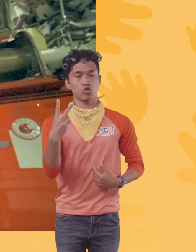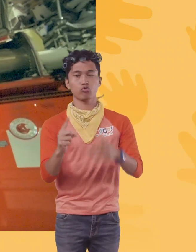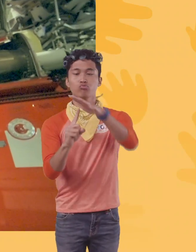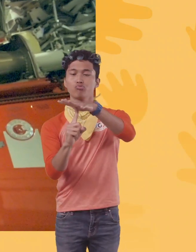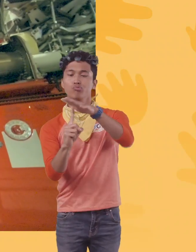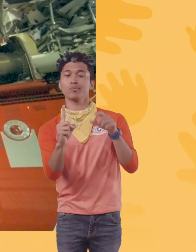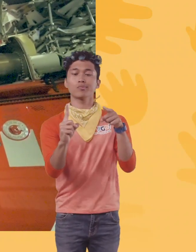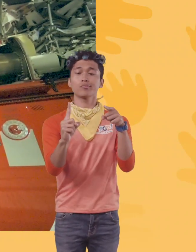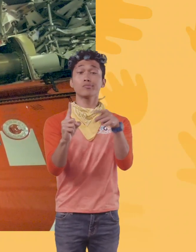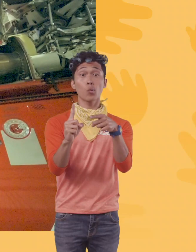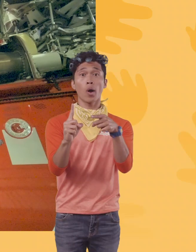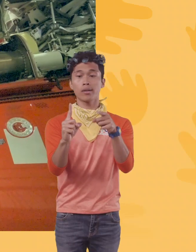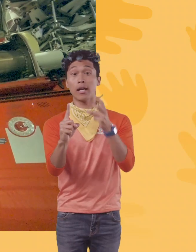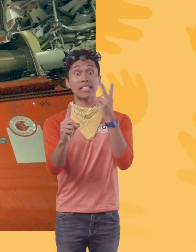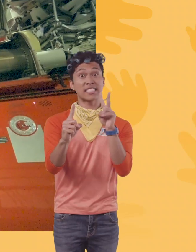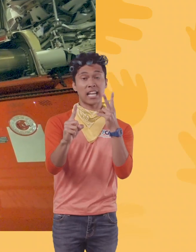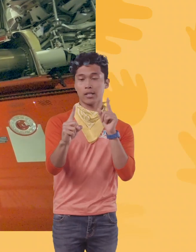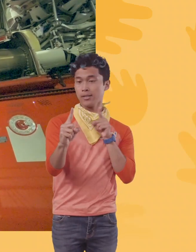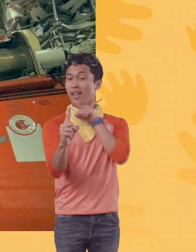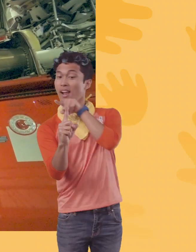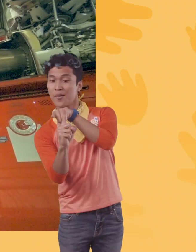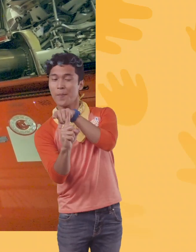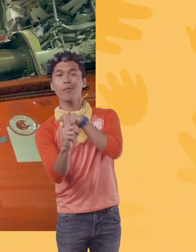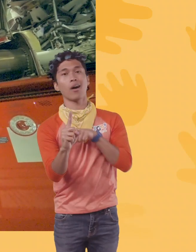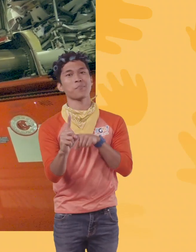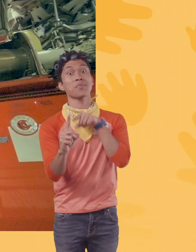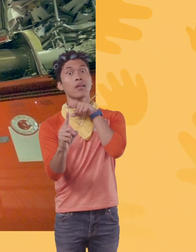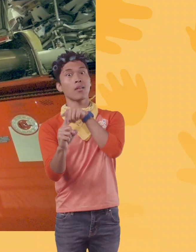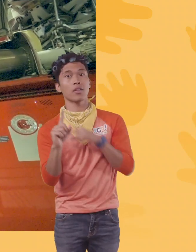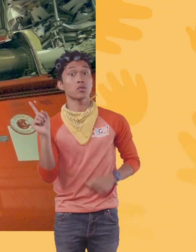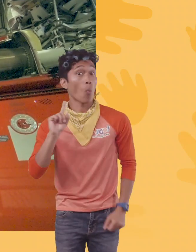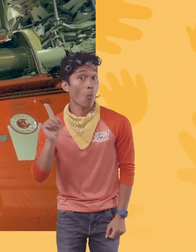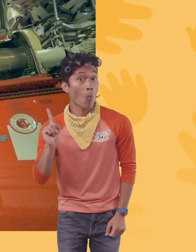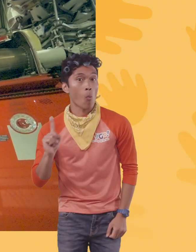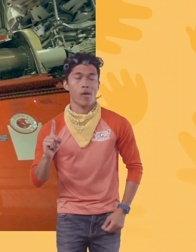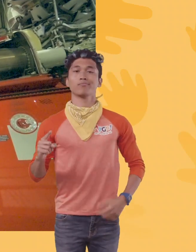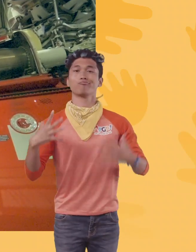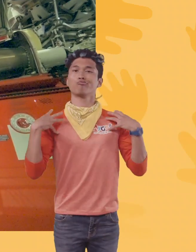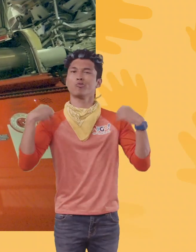helicopter, 1 on this side and 1 on the other. This is where it produces